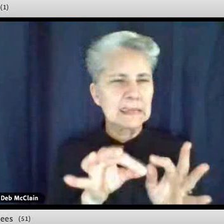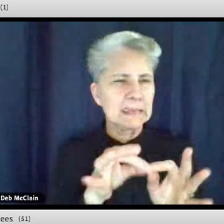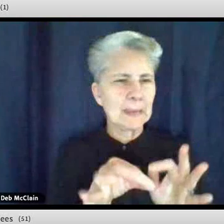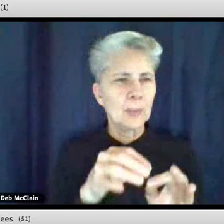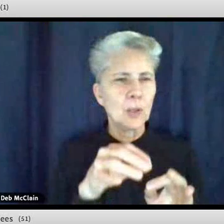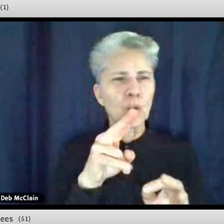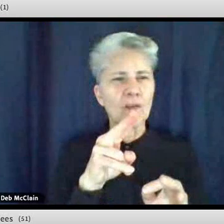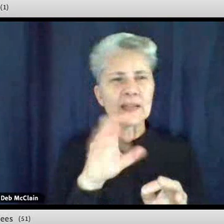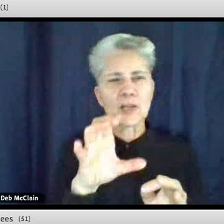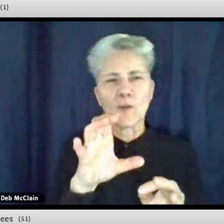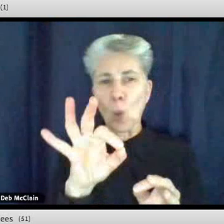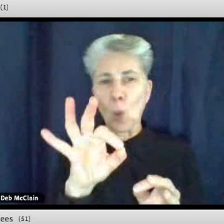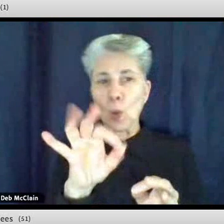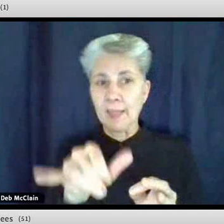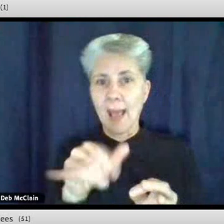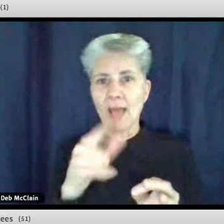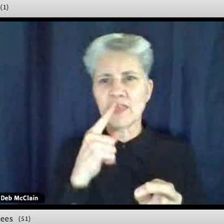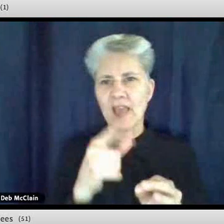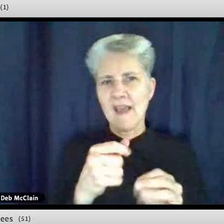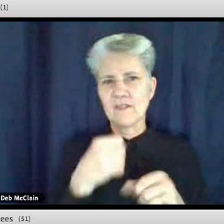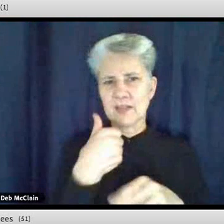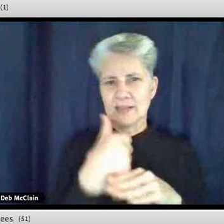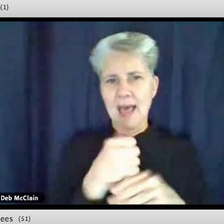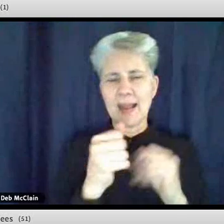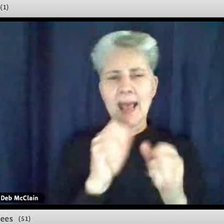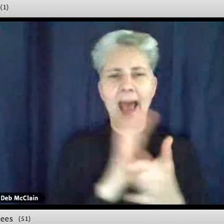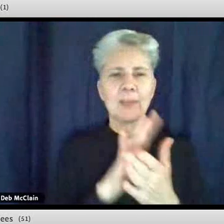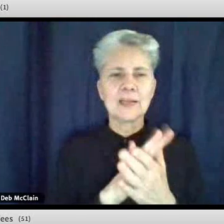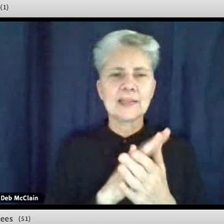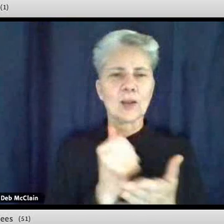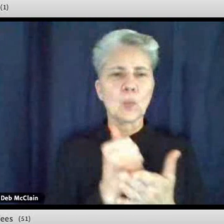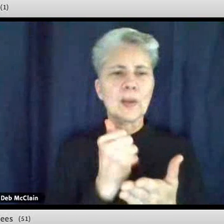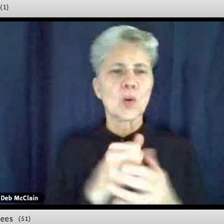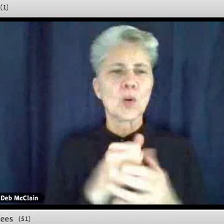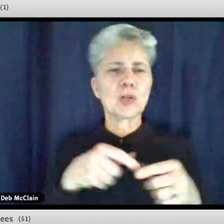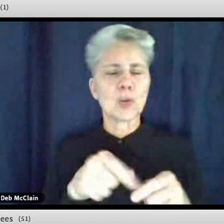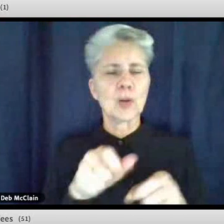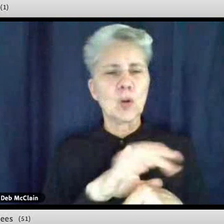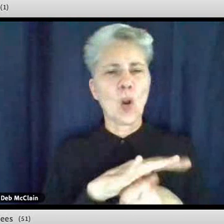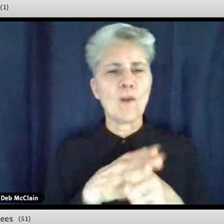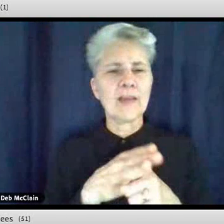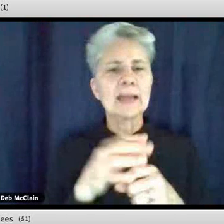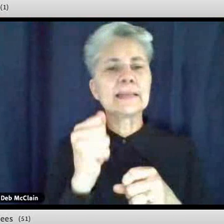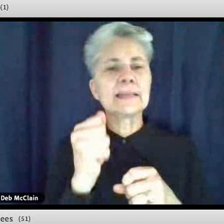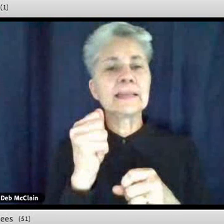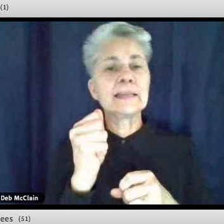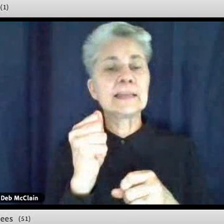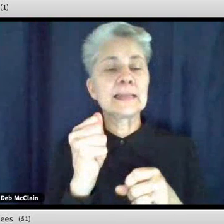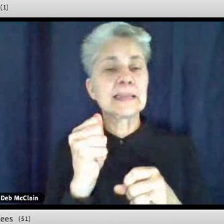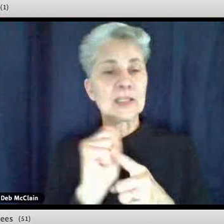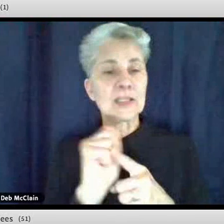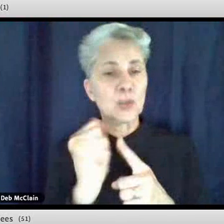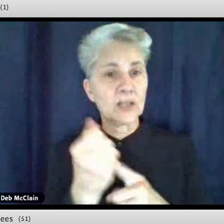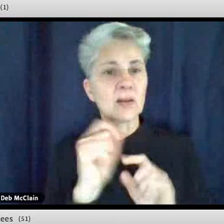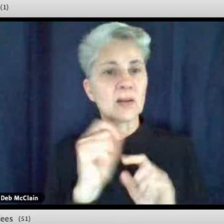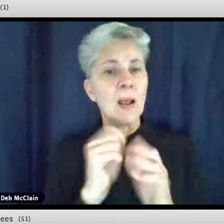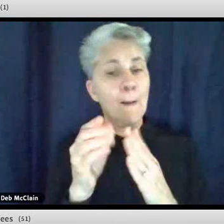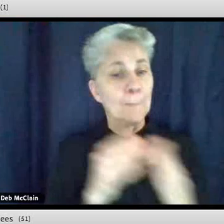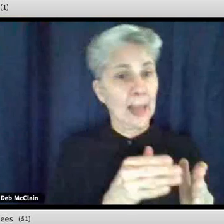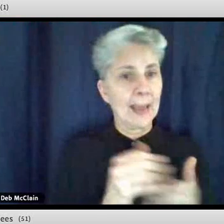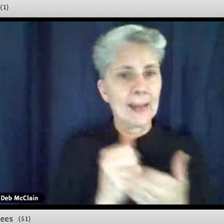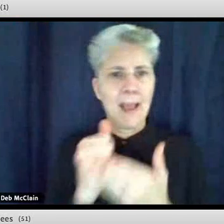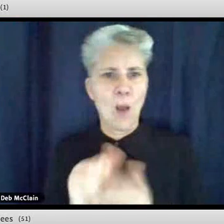So for example, this is very simple. This is the University of Central Florida. They've said academic resources during COVID-19 situation. So here's our plan.